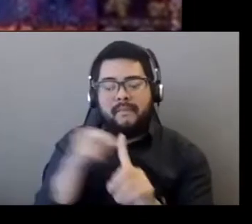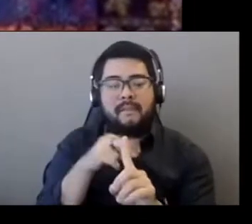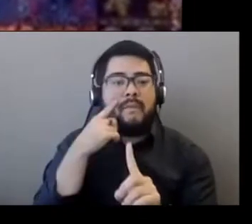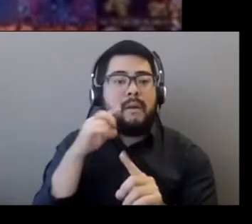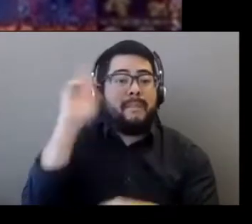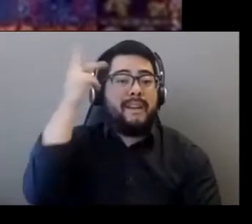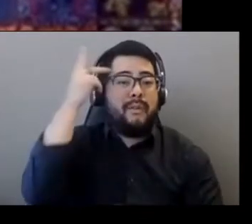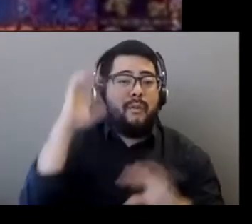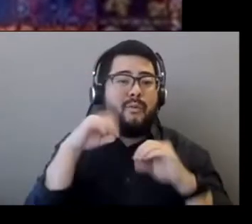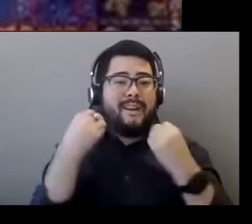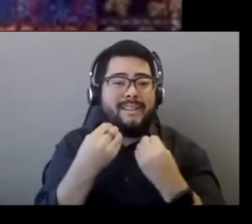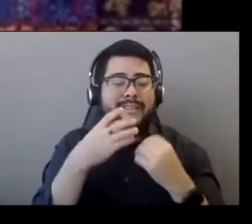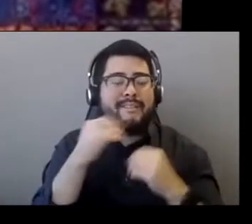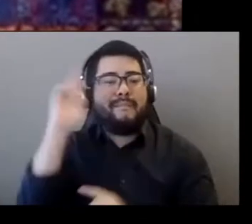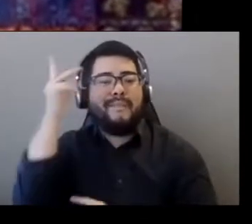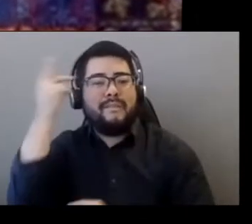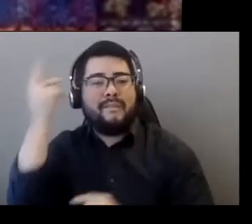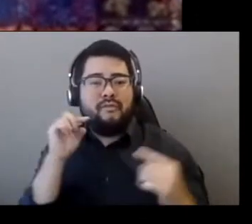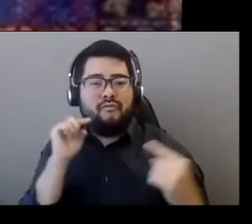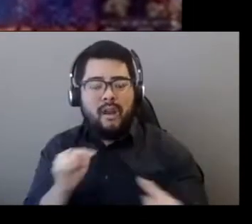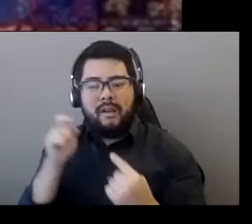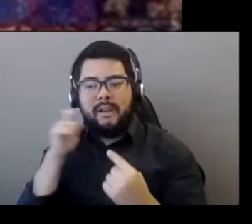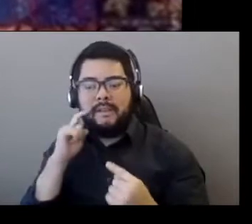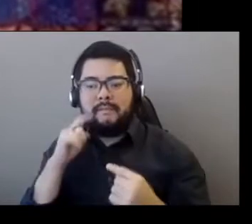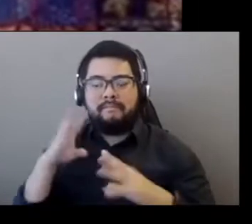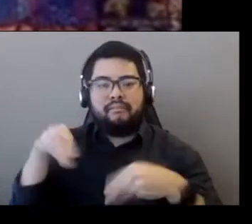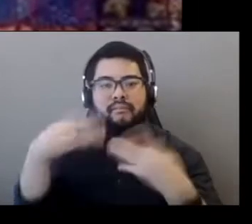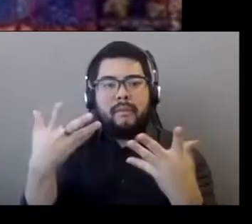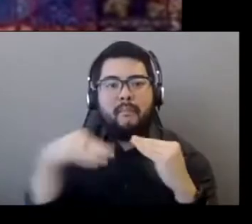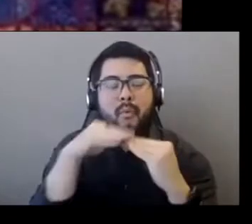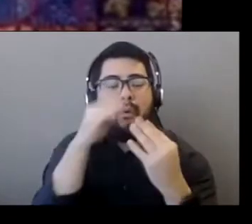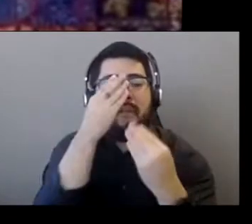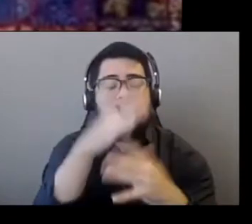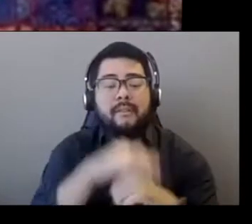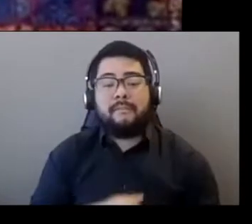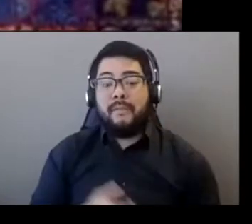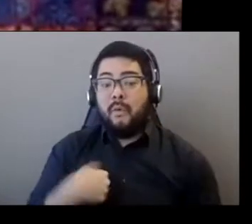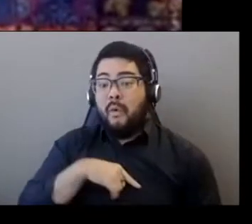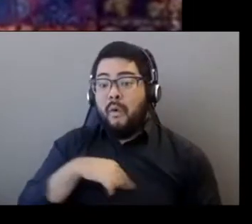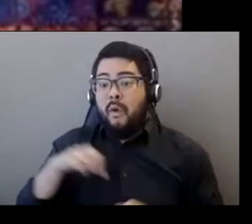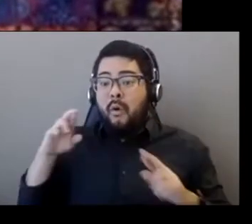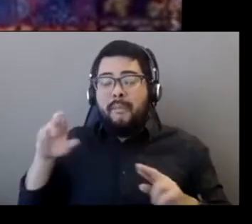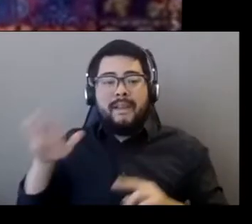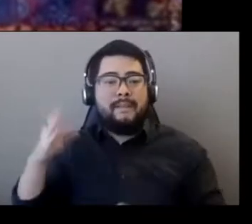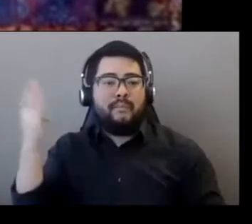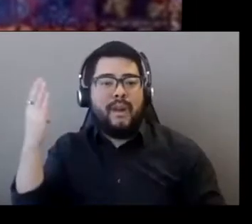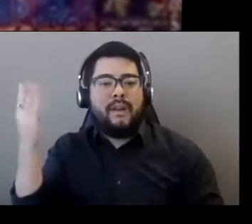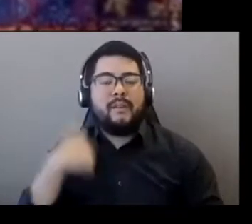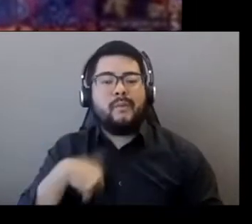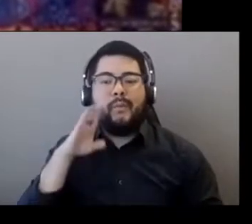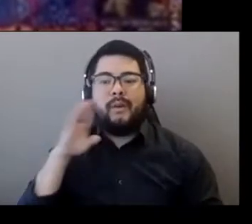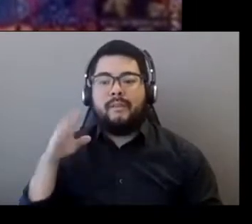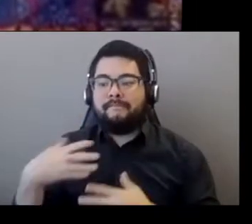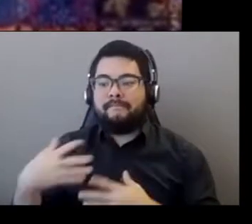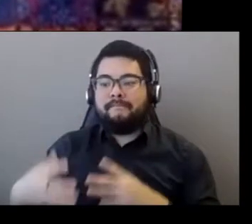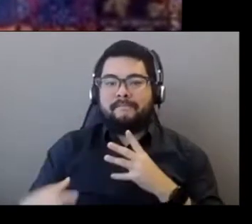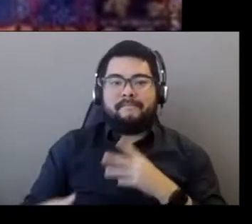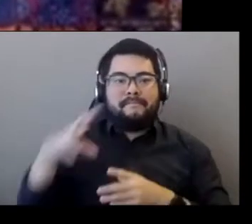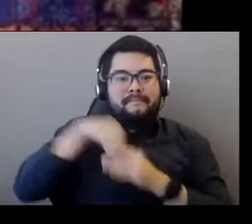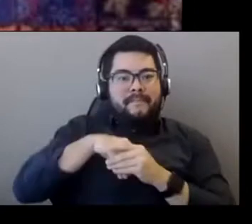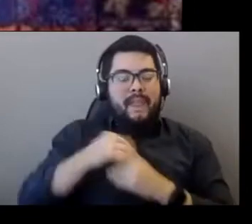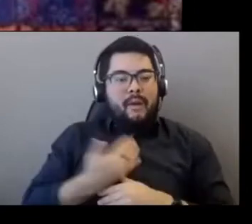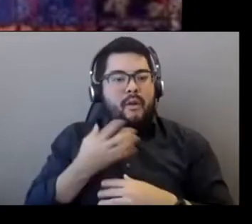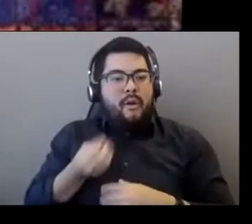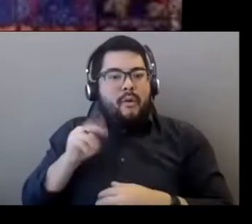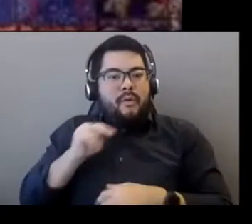and political struggle. And we really hope that his talk inspires and adds to conversations about our own relationships to social